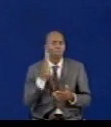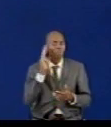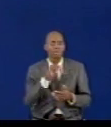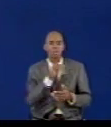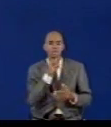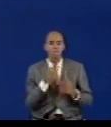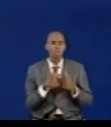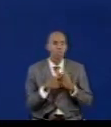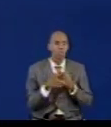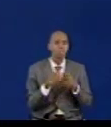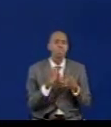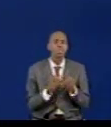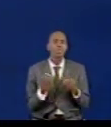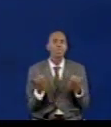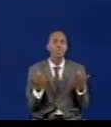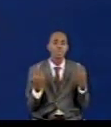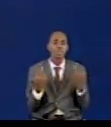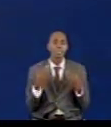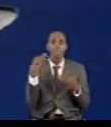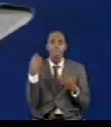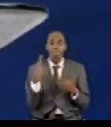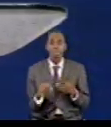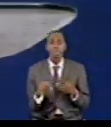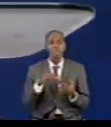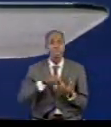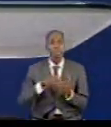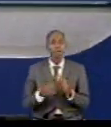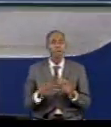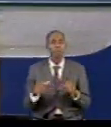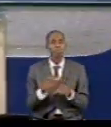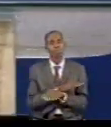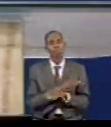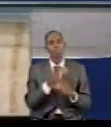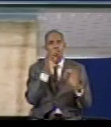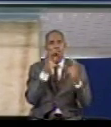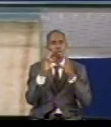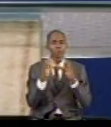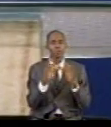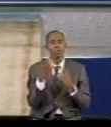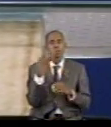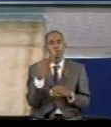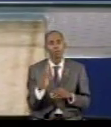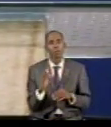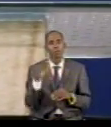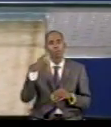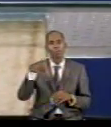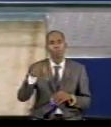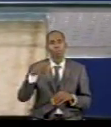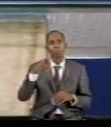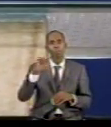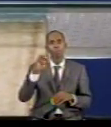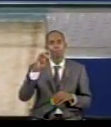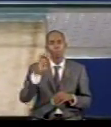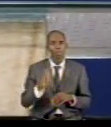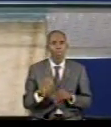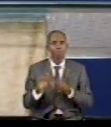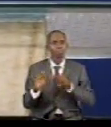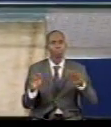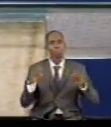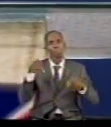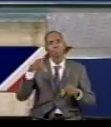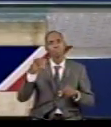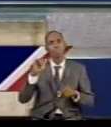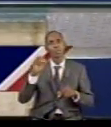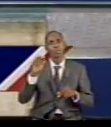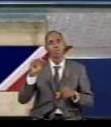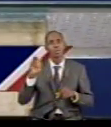vain. The purposeful communication were prime pioneers of the gospel. Number three, the